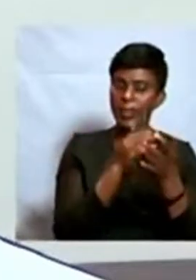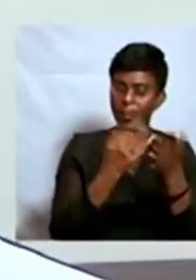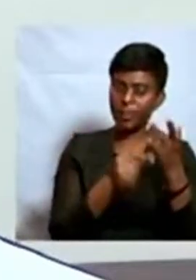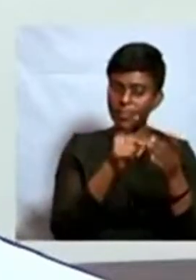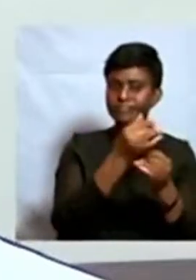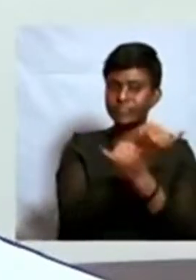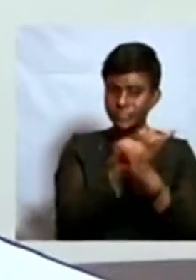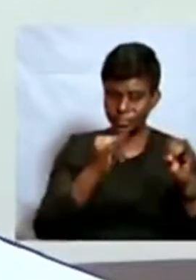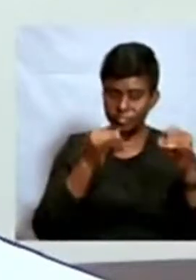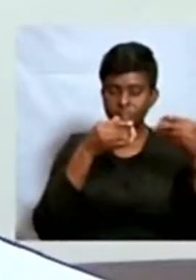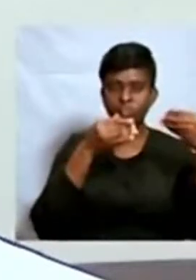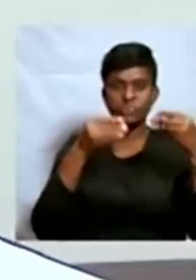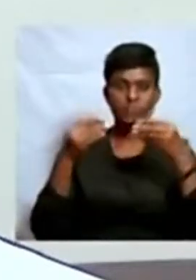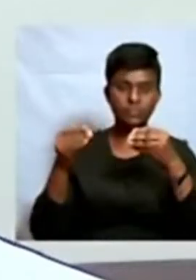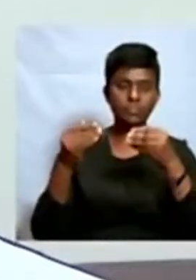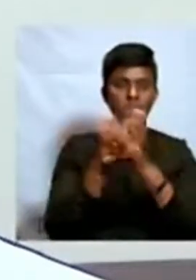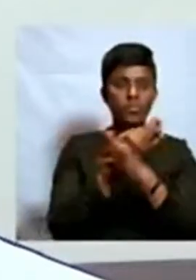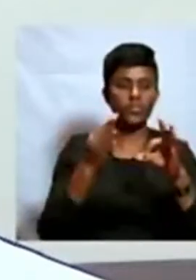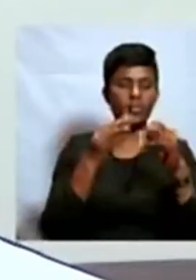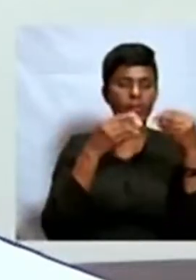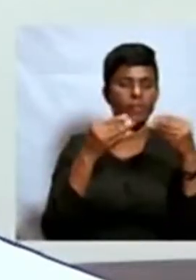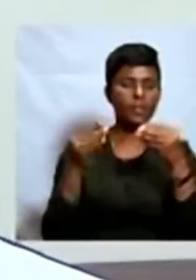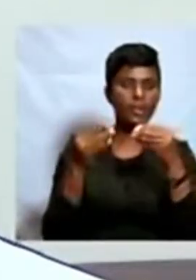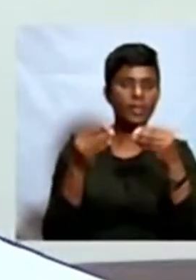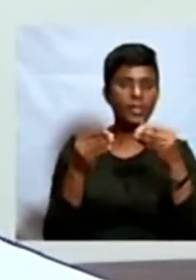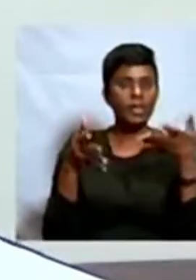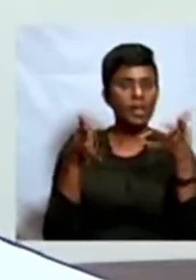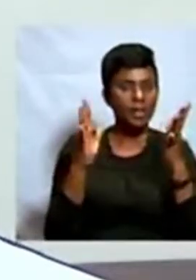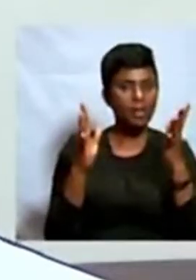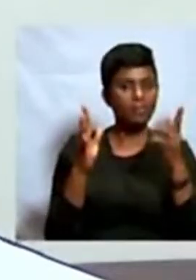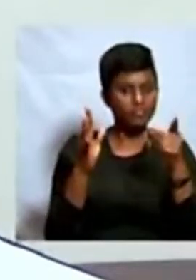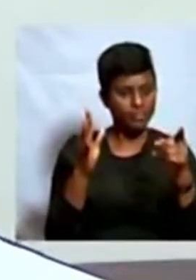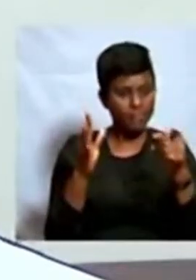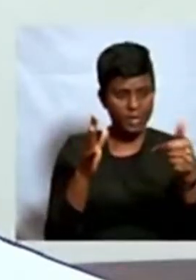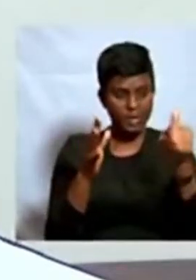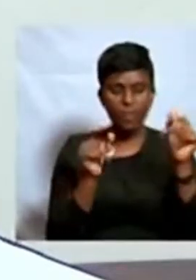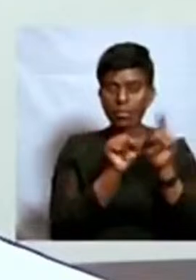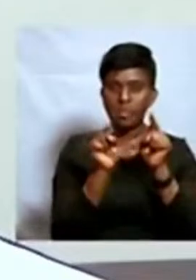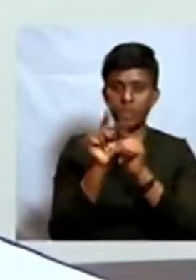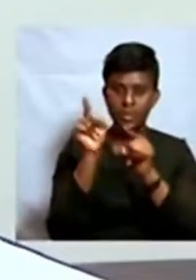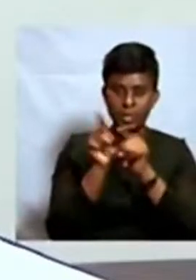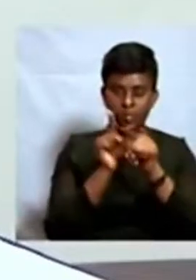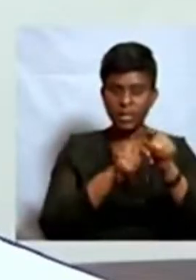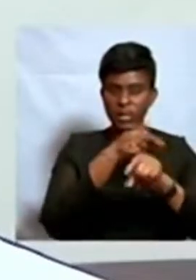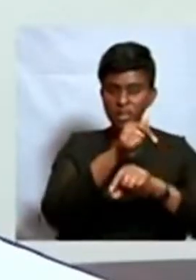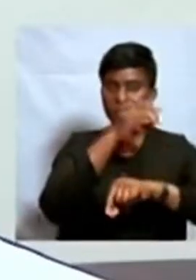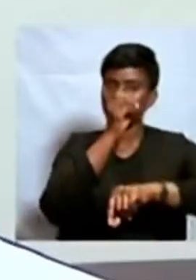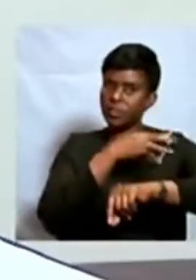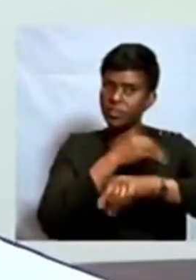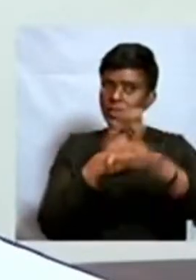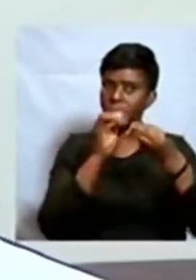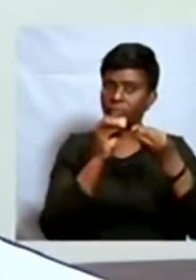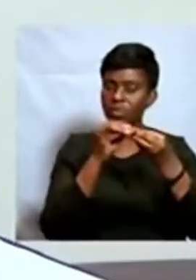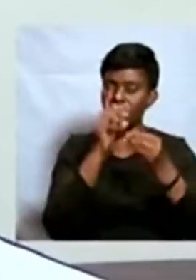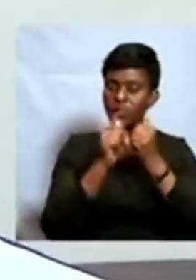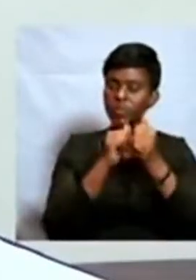the market. No, by allowing them to be also to invest.